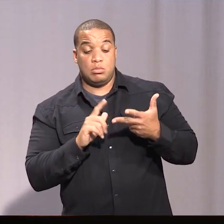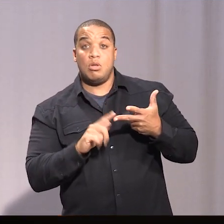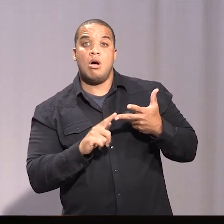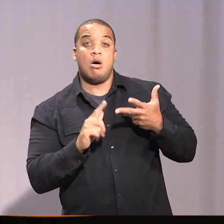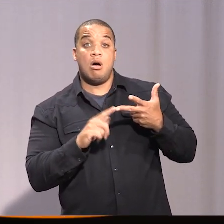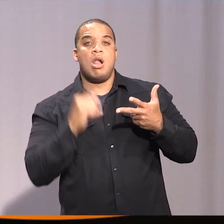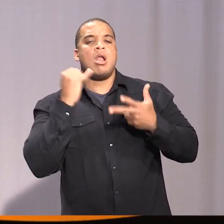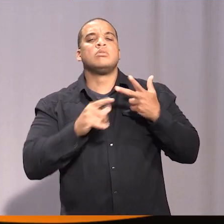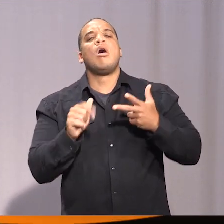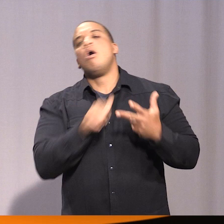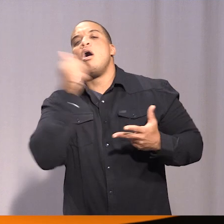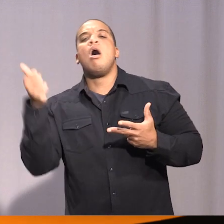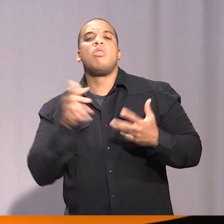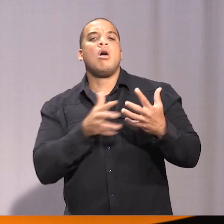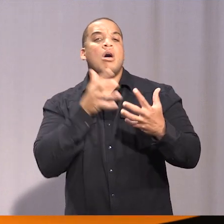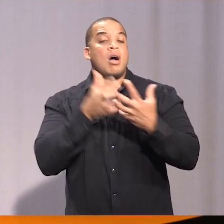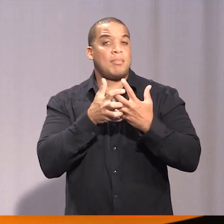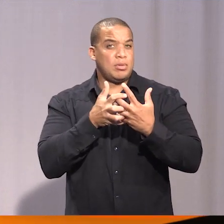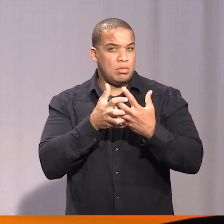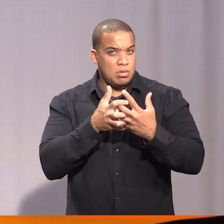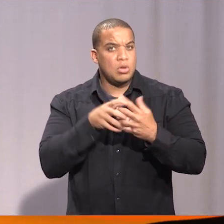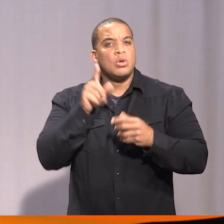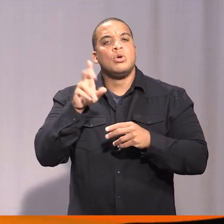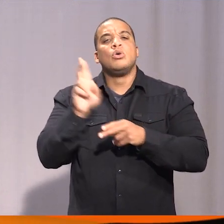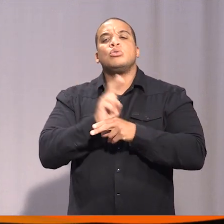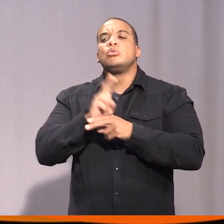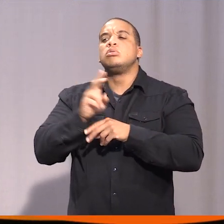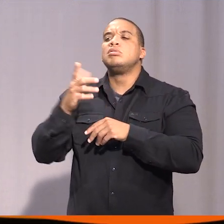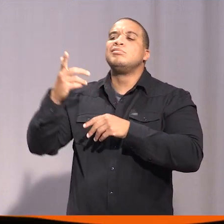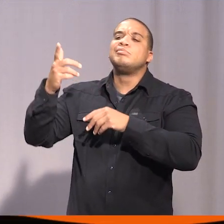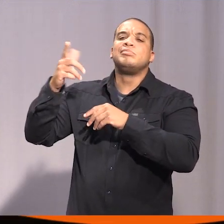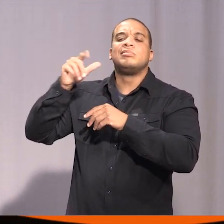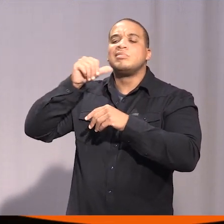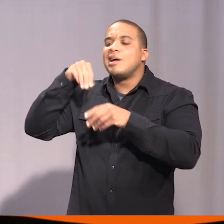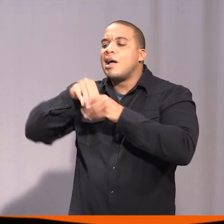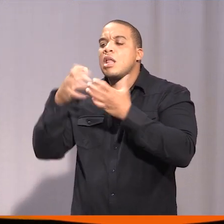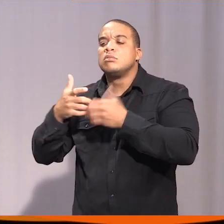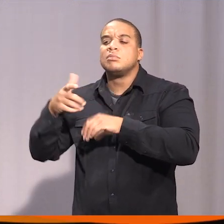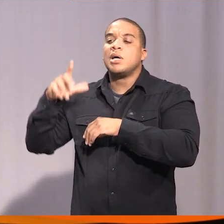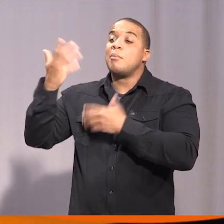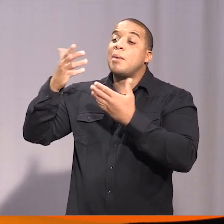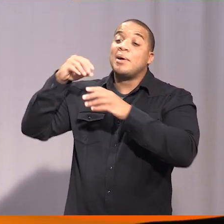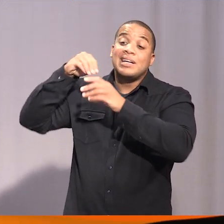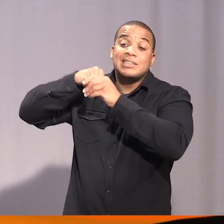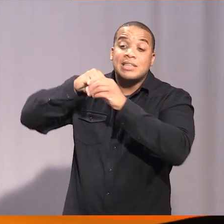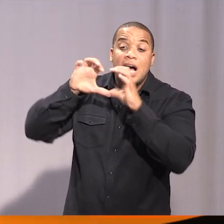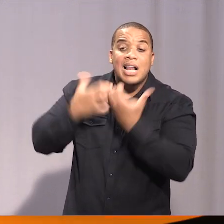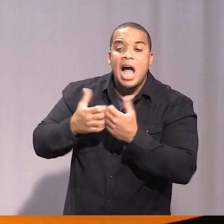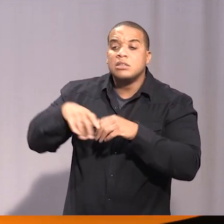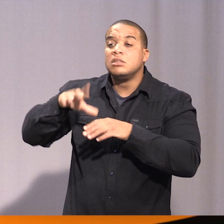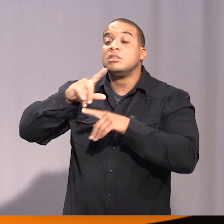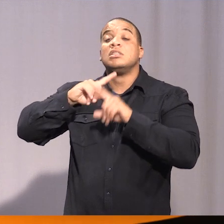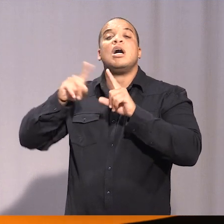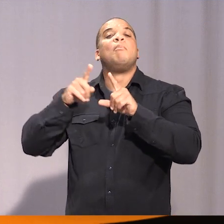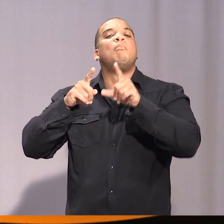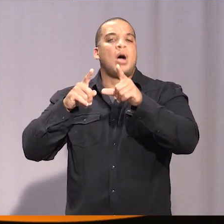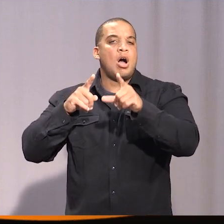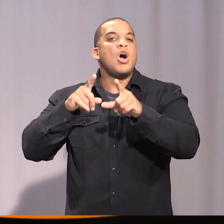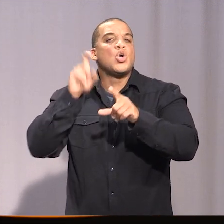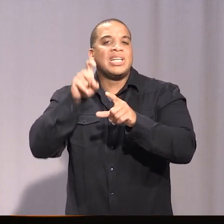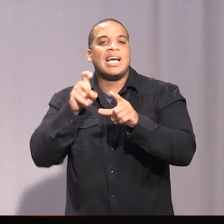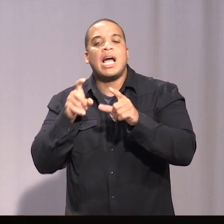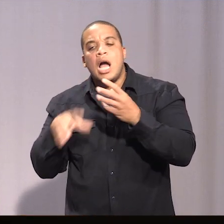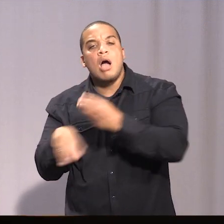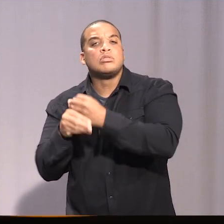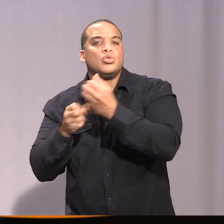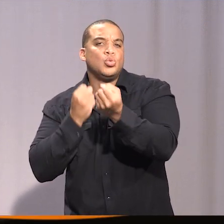accommodations. These are accommodations you would use outside of the classroom, possibly inside the classroom, but in the end provide additional